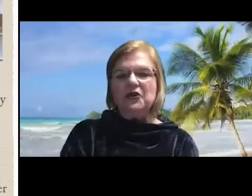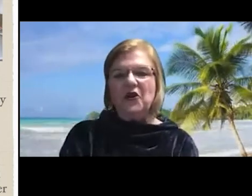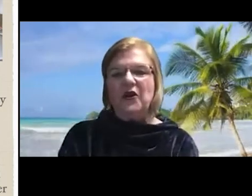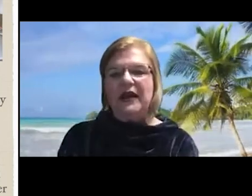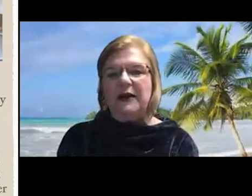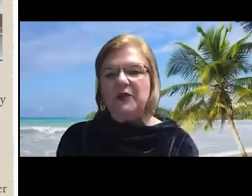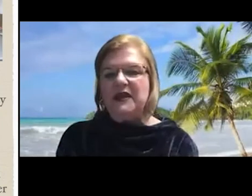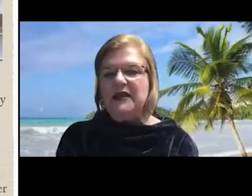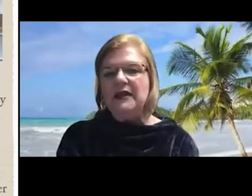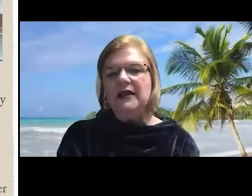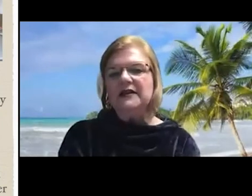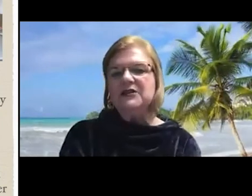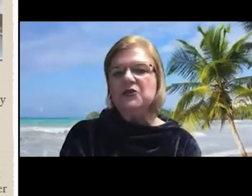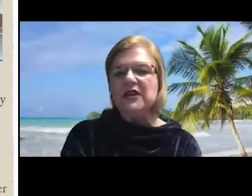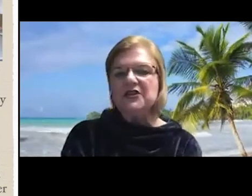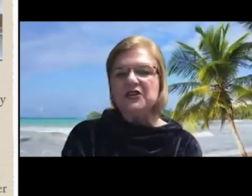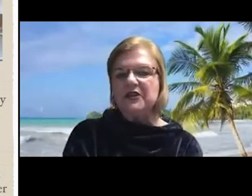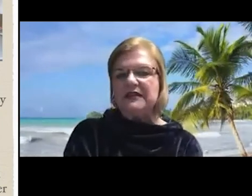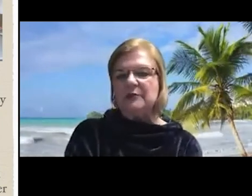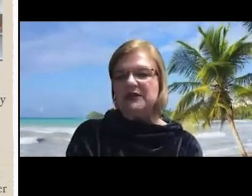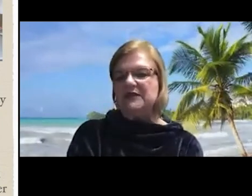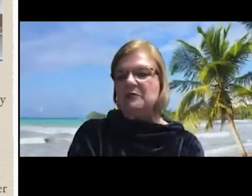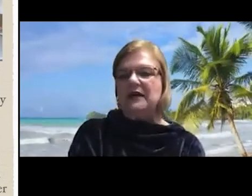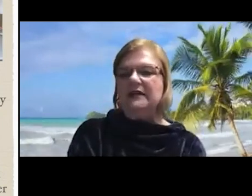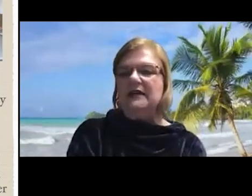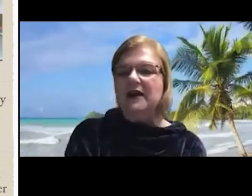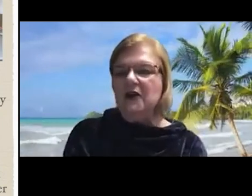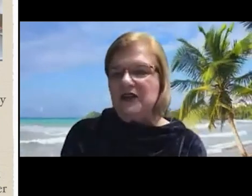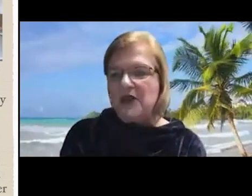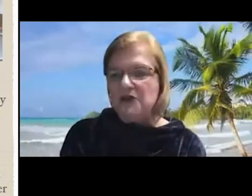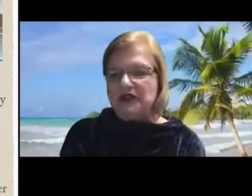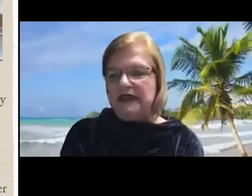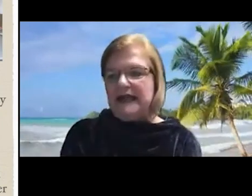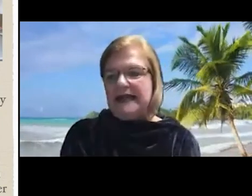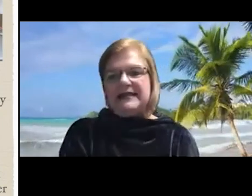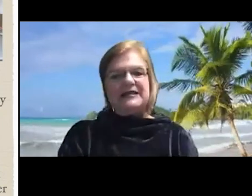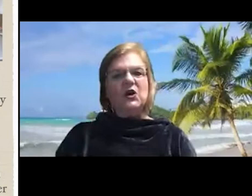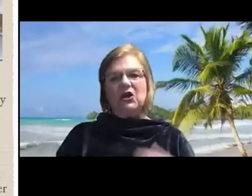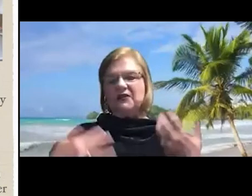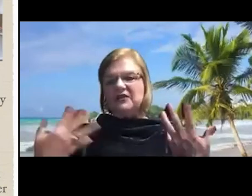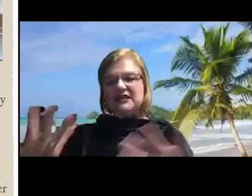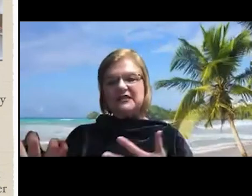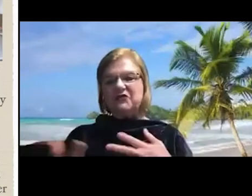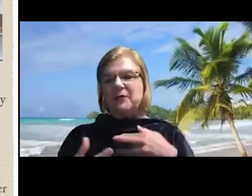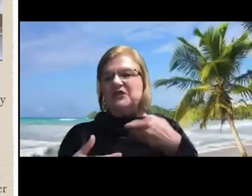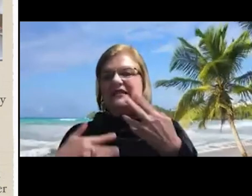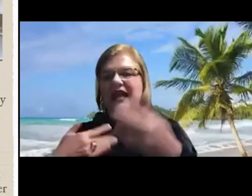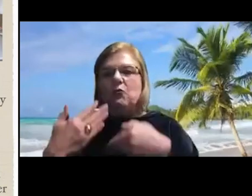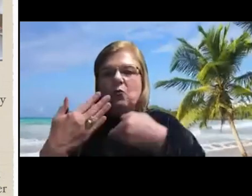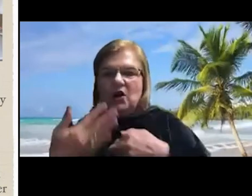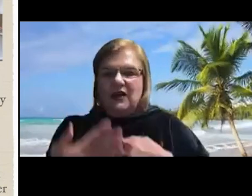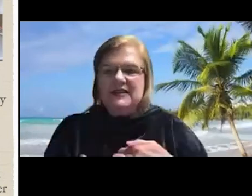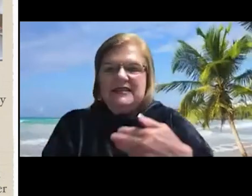with her at the Association of Contemplative Mind in Higher Education. So all of this is from just